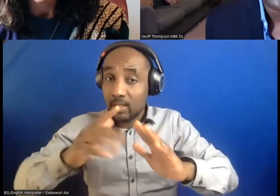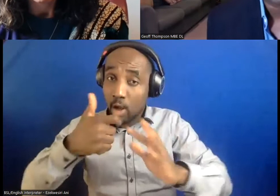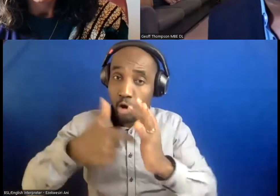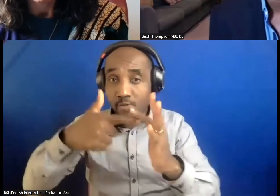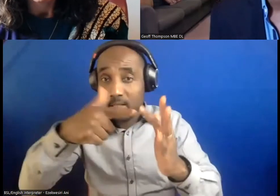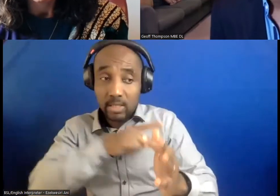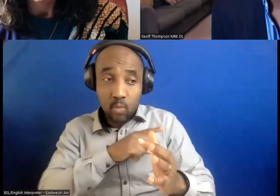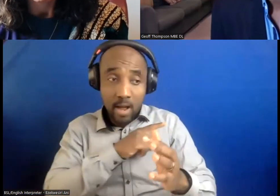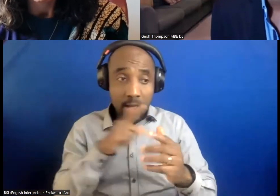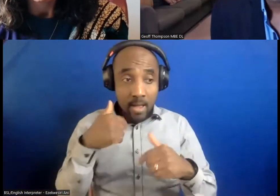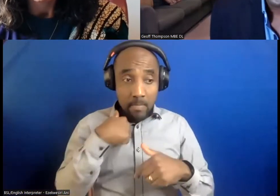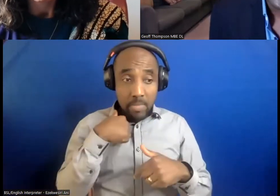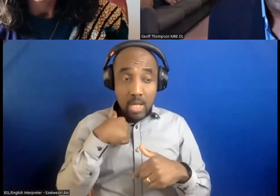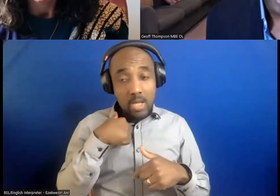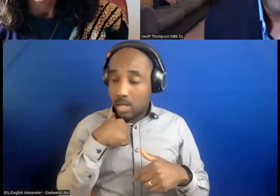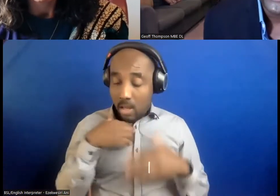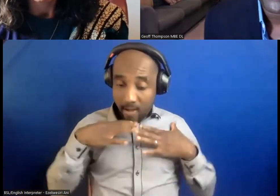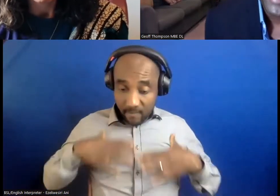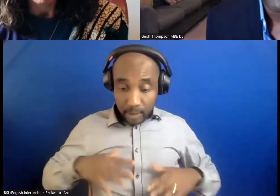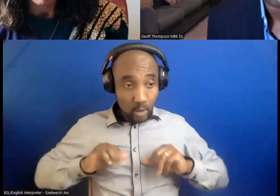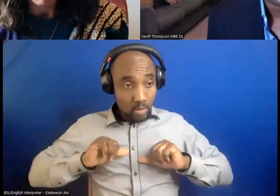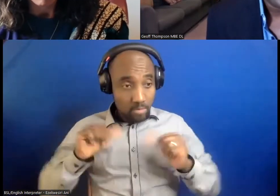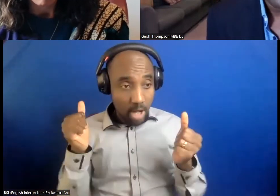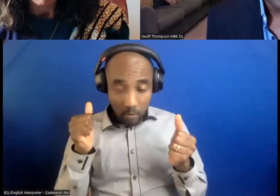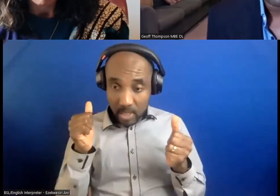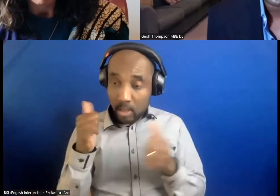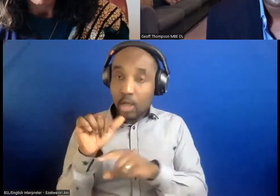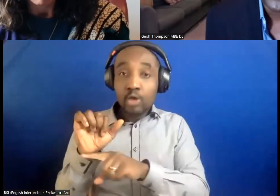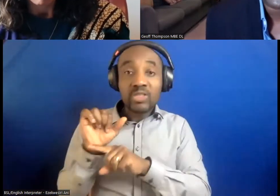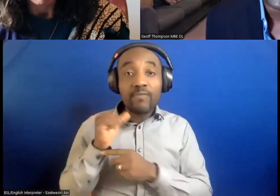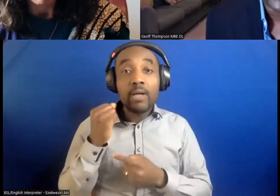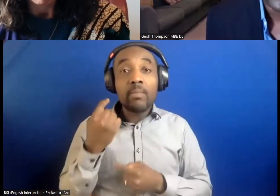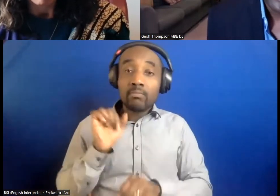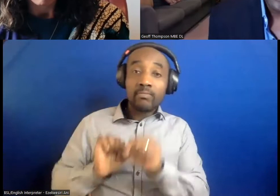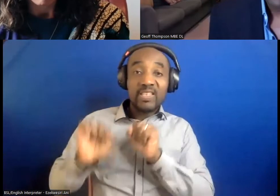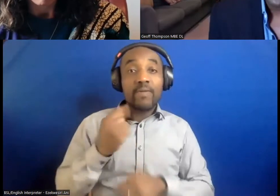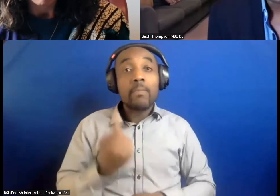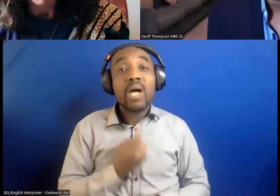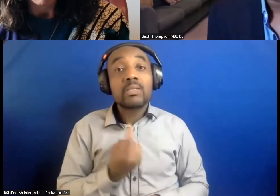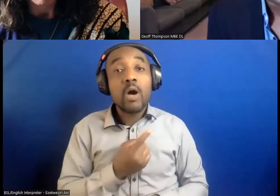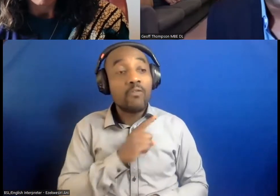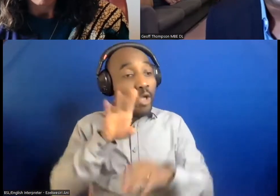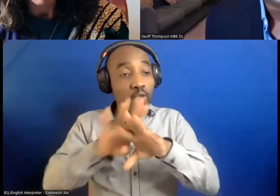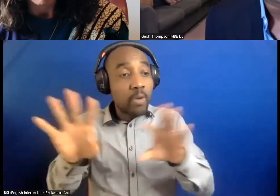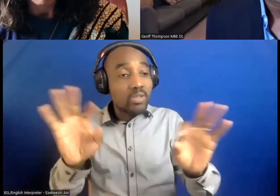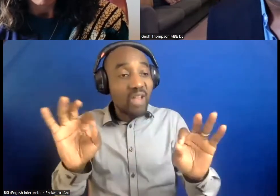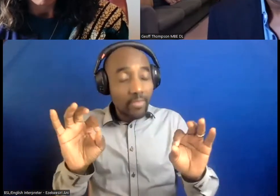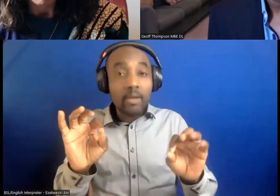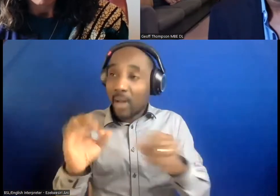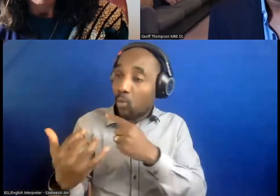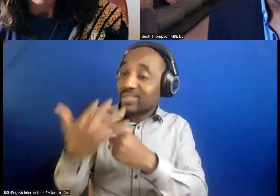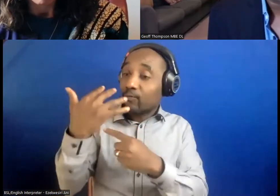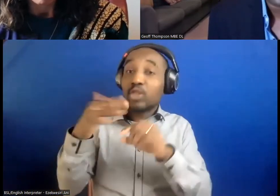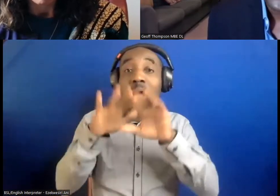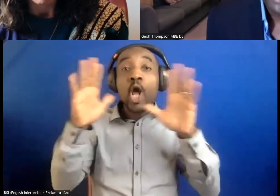simply to defend myself. There was no sporting ambition. However, I was inspired and shaped by a global sporting